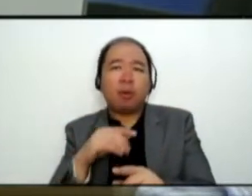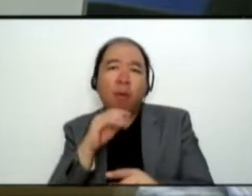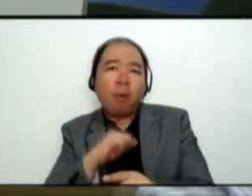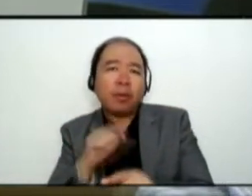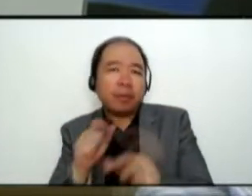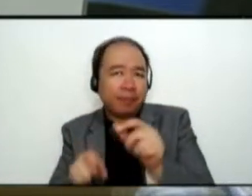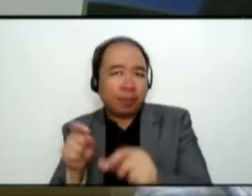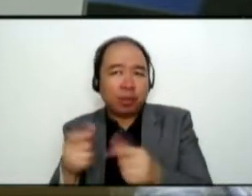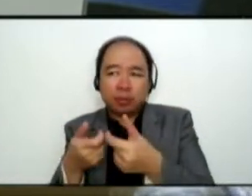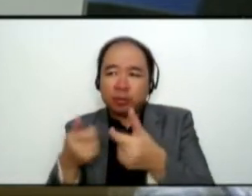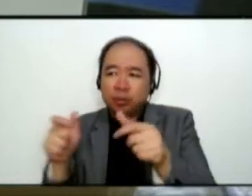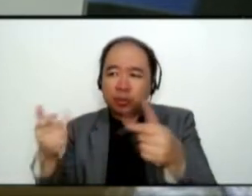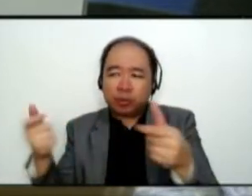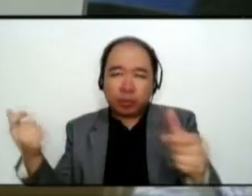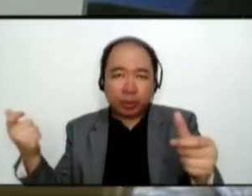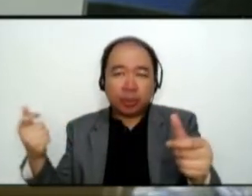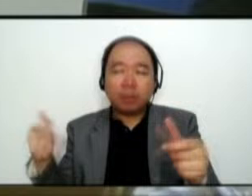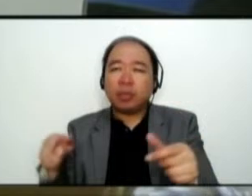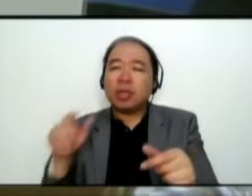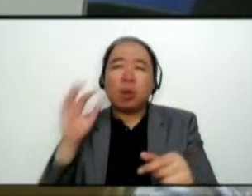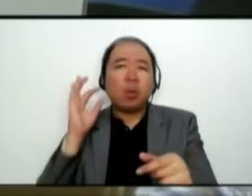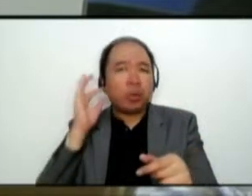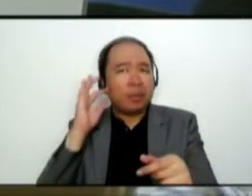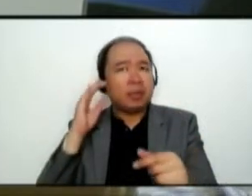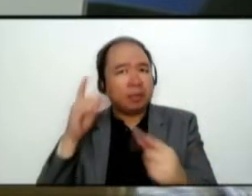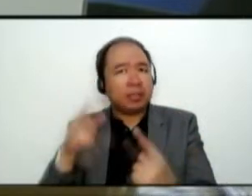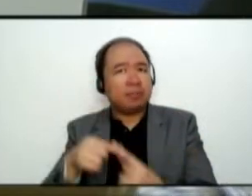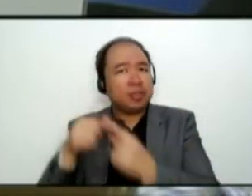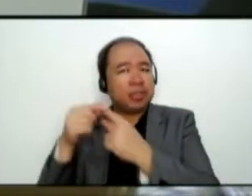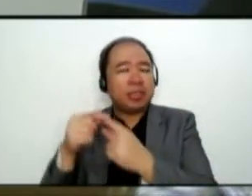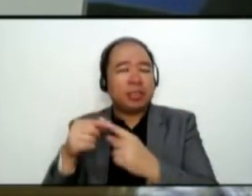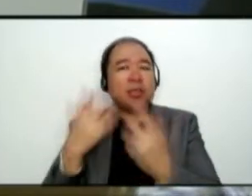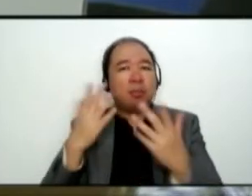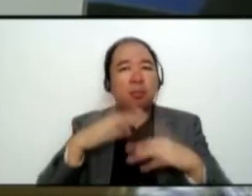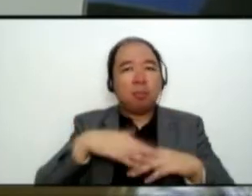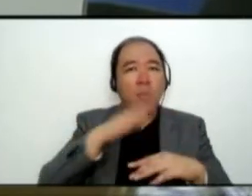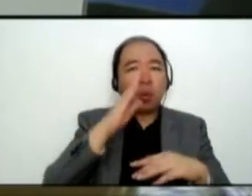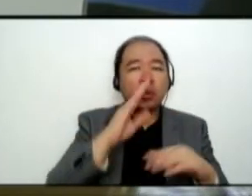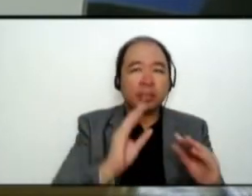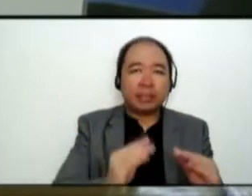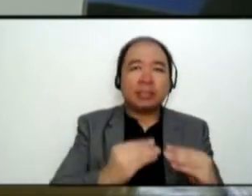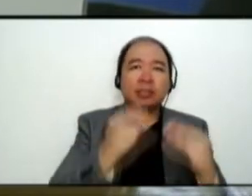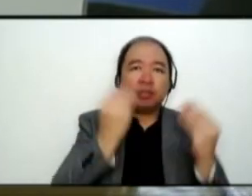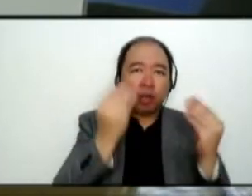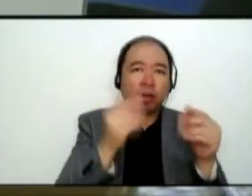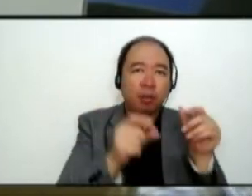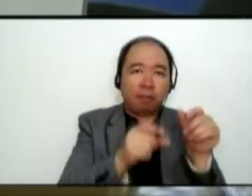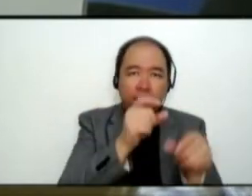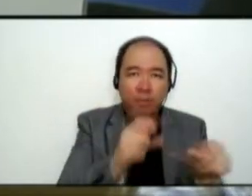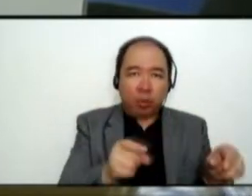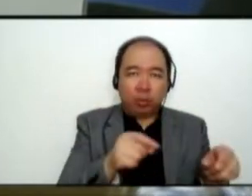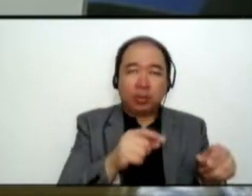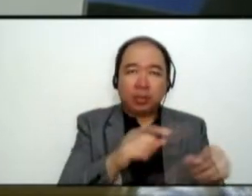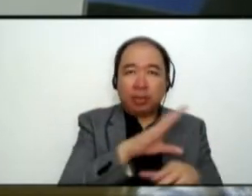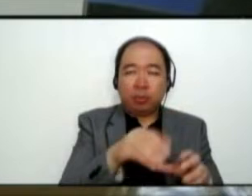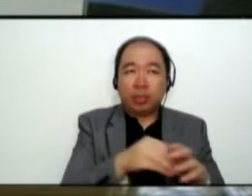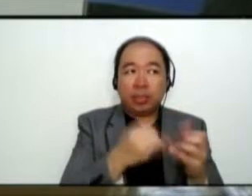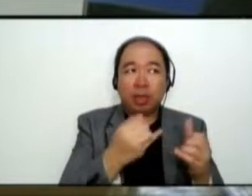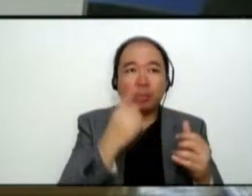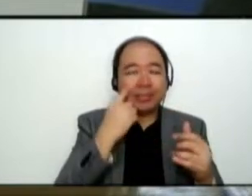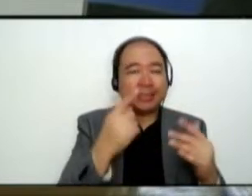older women in particular, and a high number of young people as part of its population